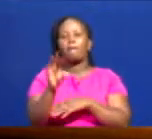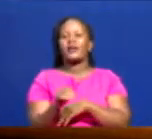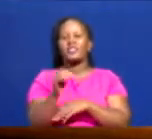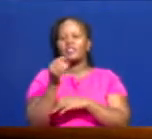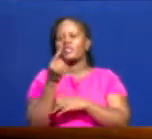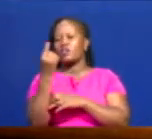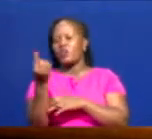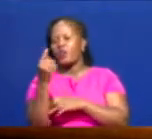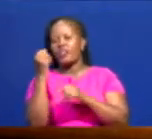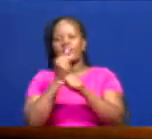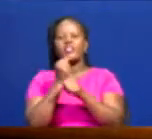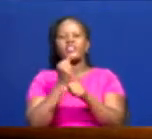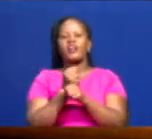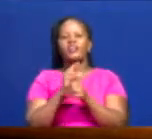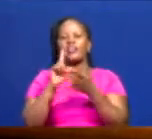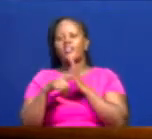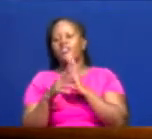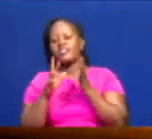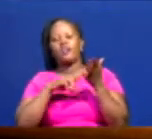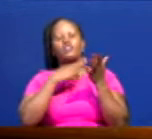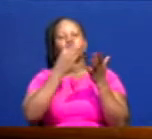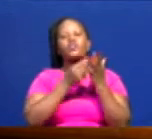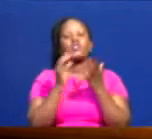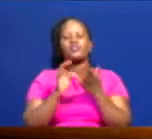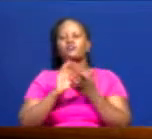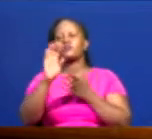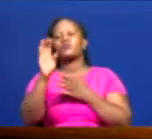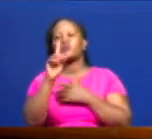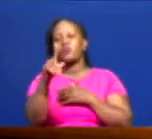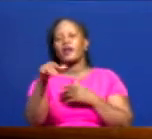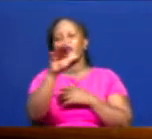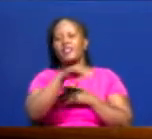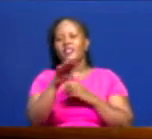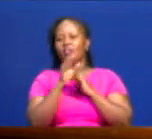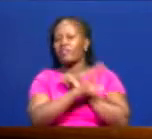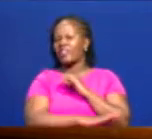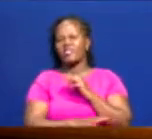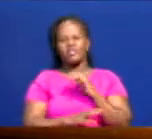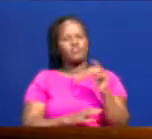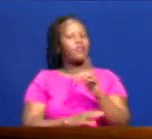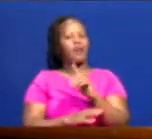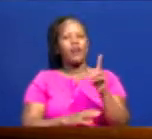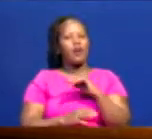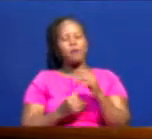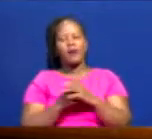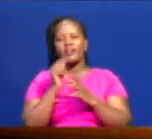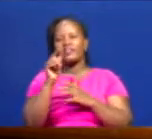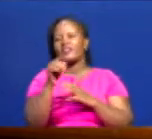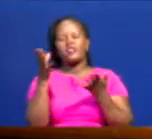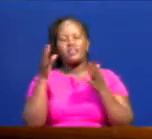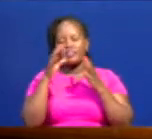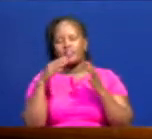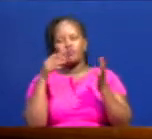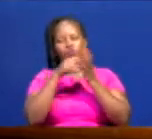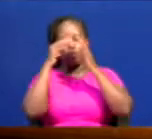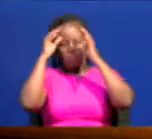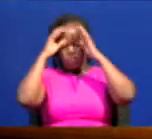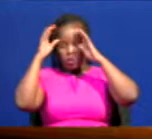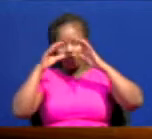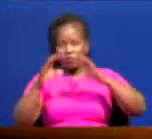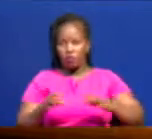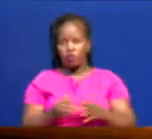and then maybe all the resources are taken to one side of the country. That would defeat the objects of devolution. And that